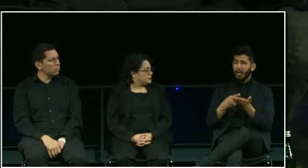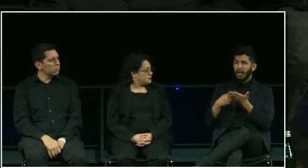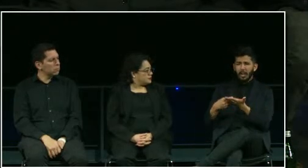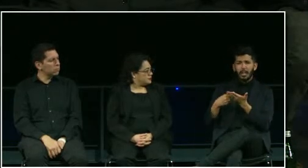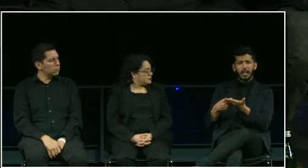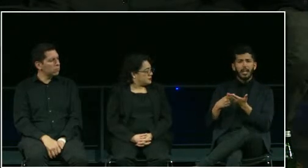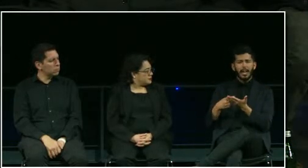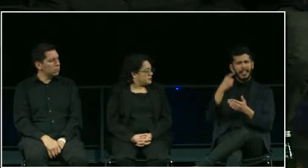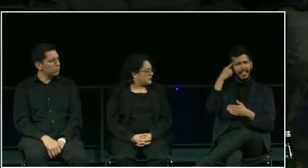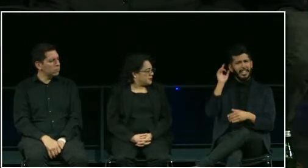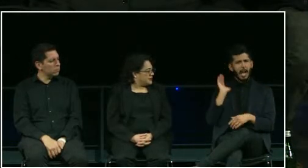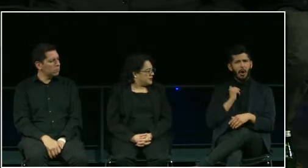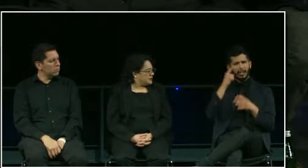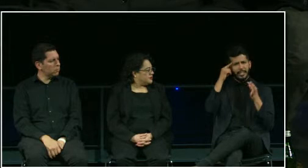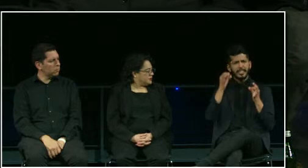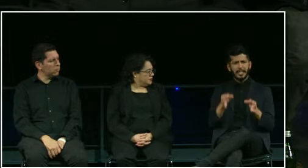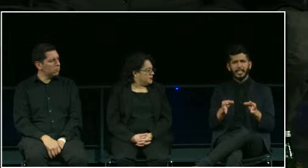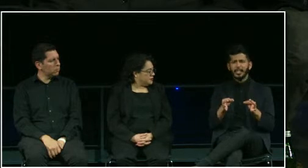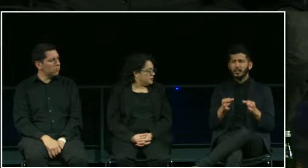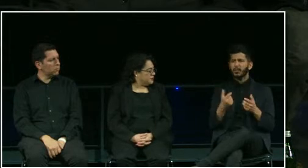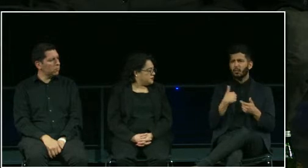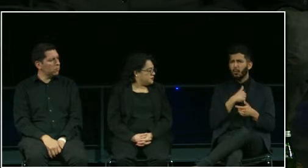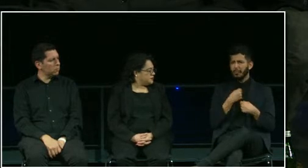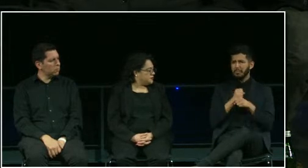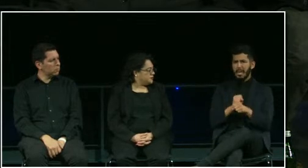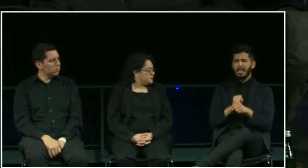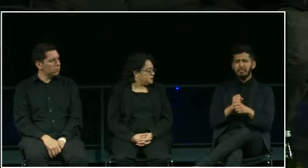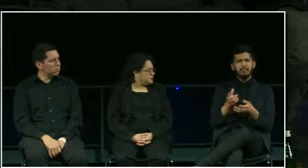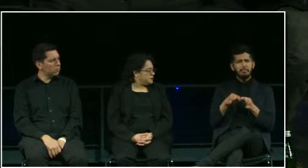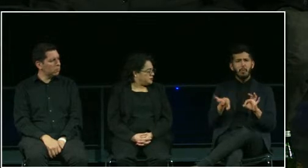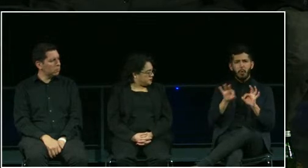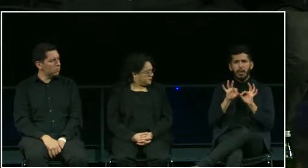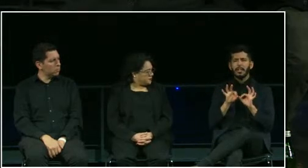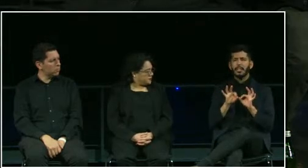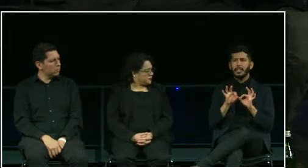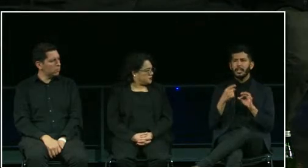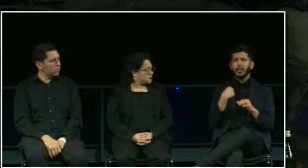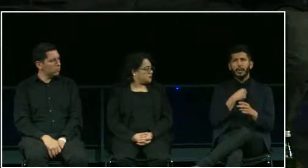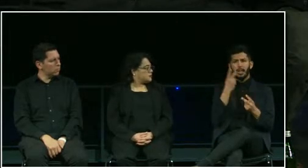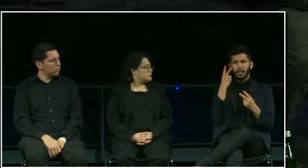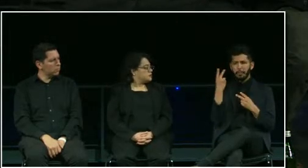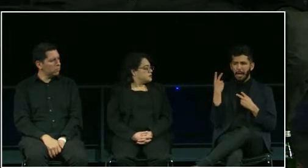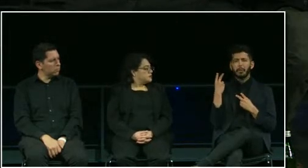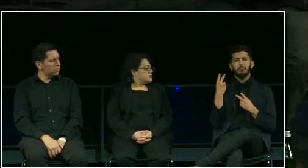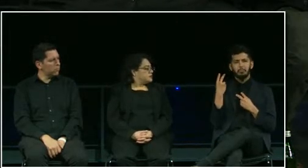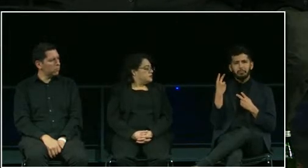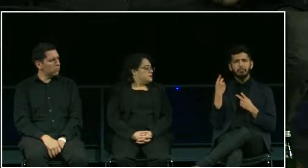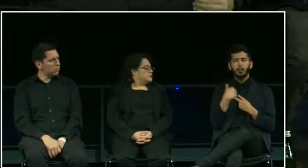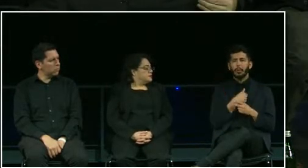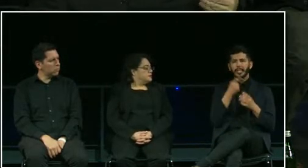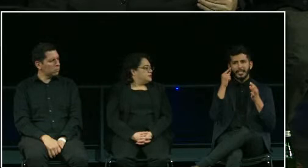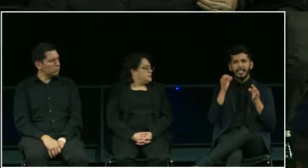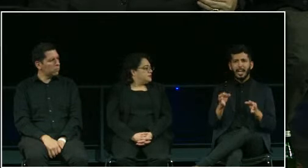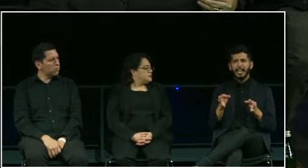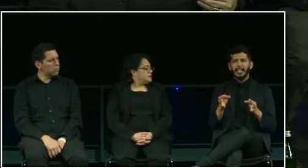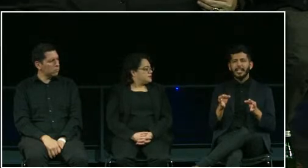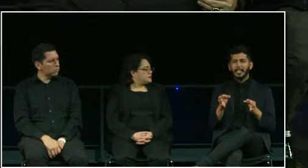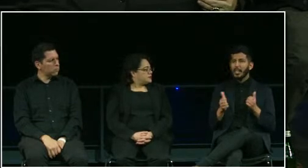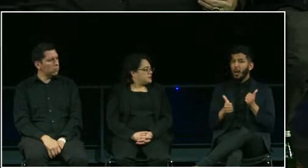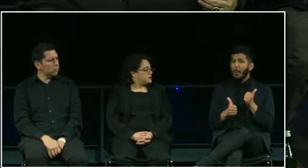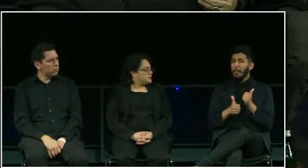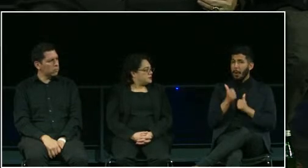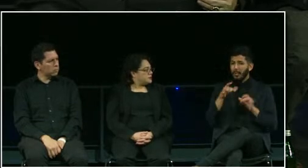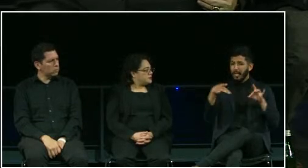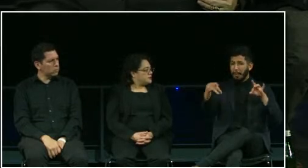decisions we made that are important actually went counter. We looked back and we decided most of